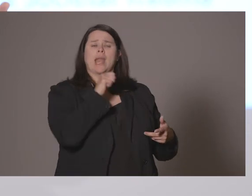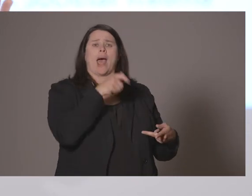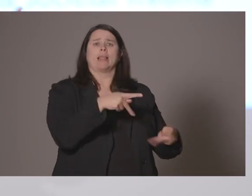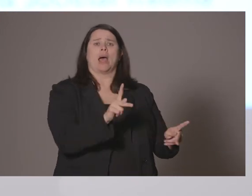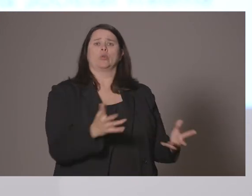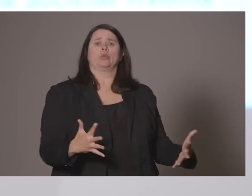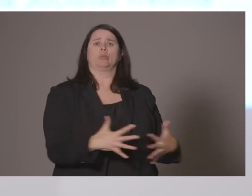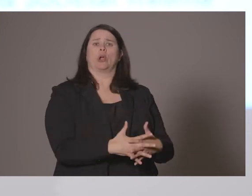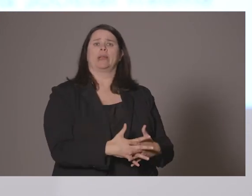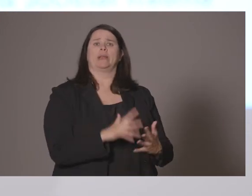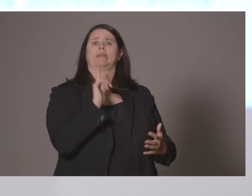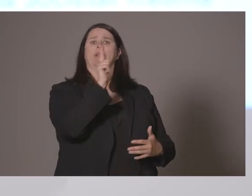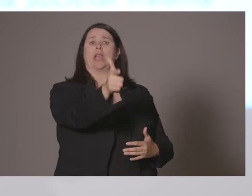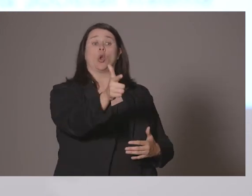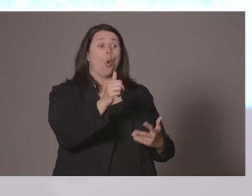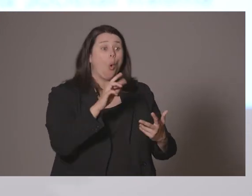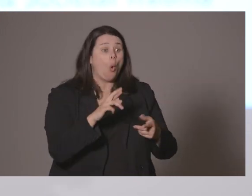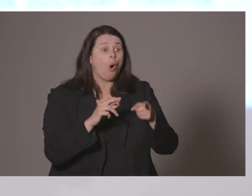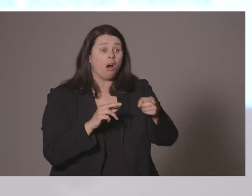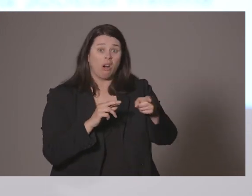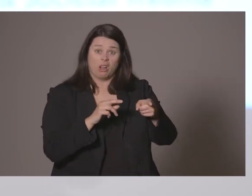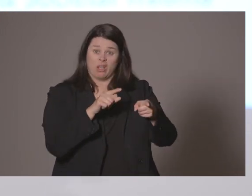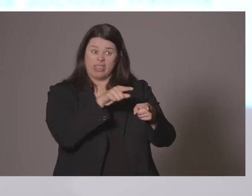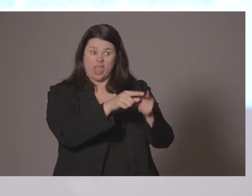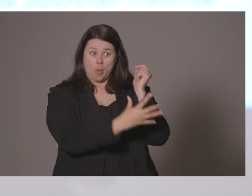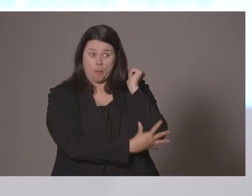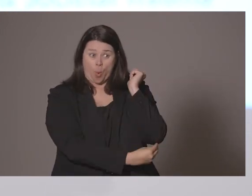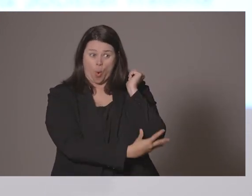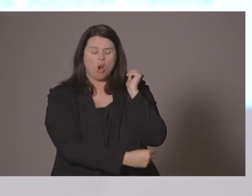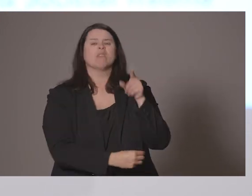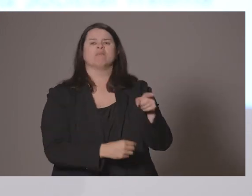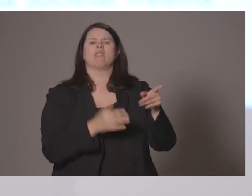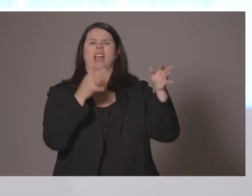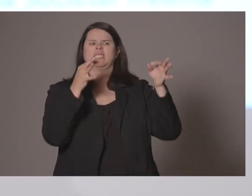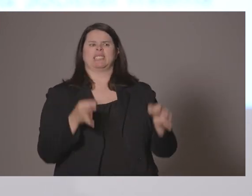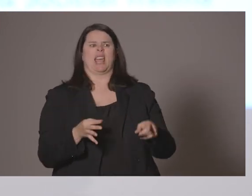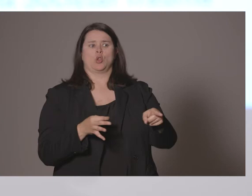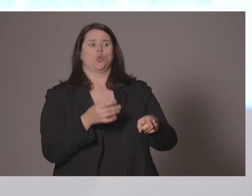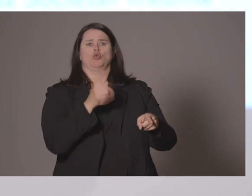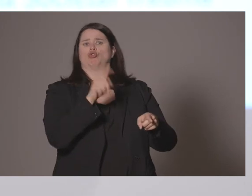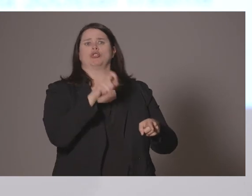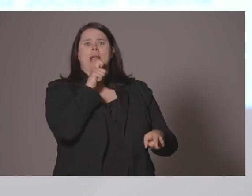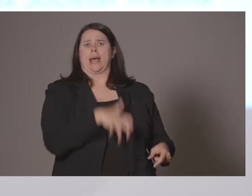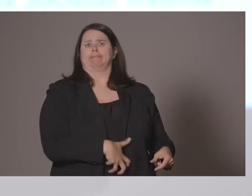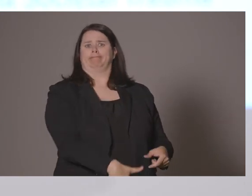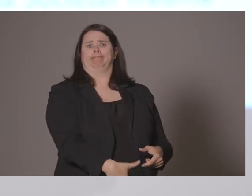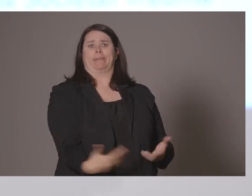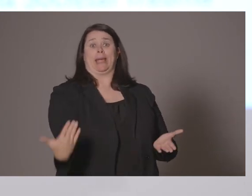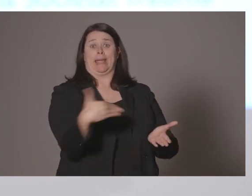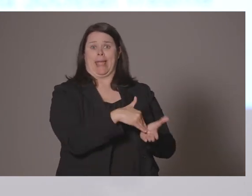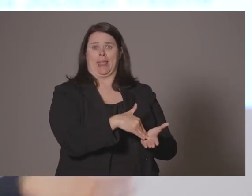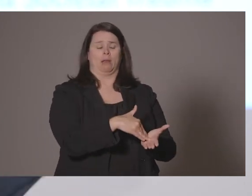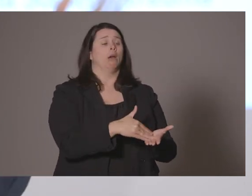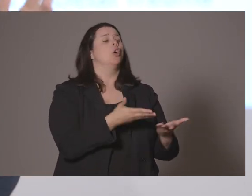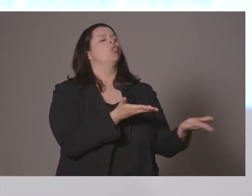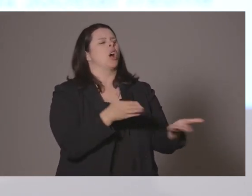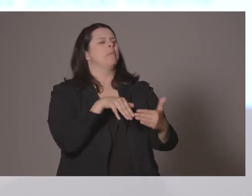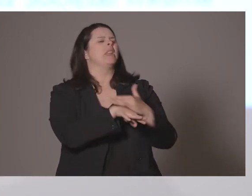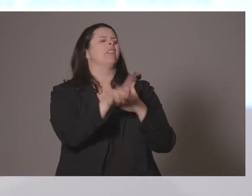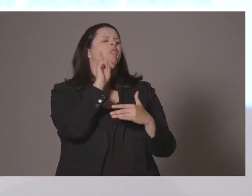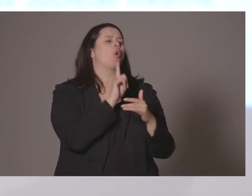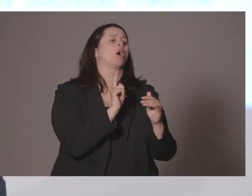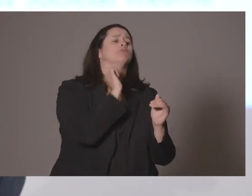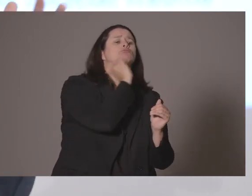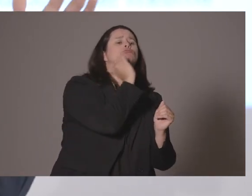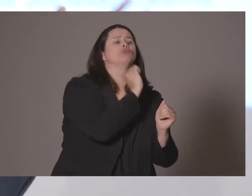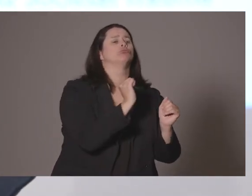reason, are judged as not being appropriate for procreating. Again, based off